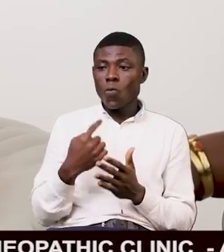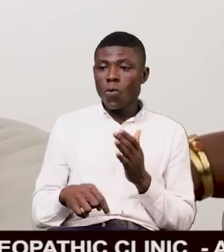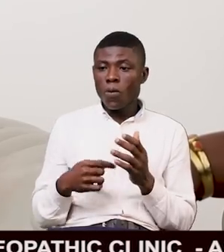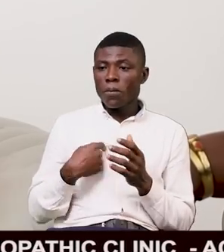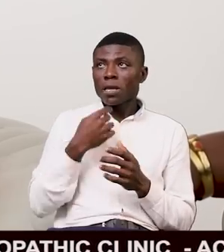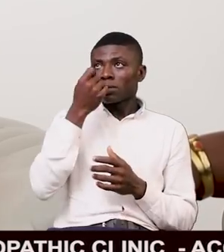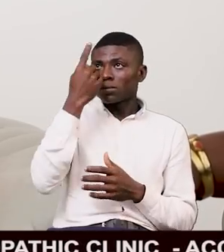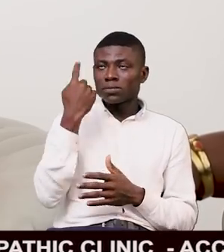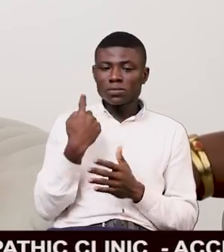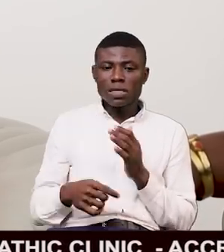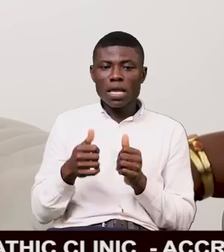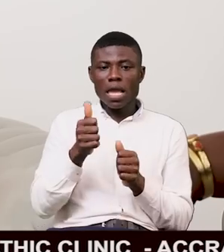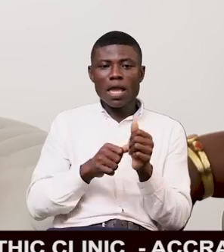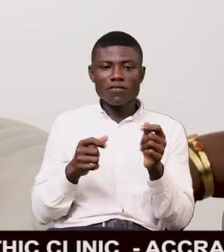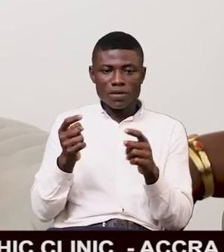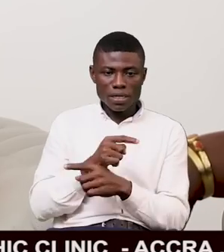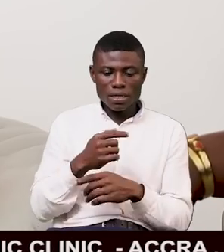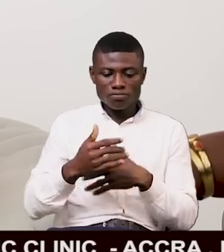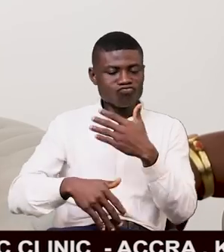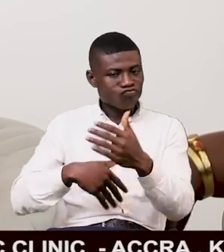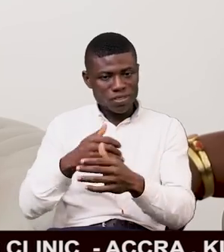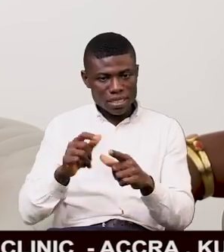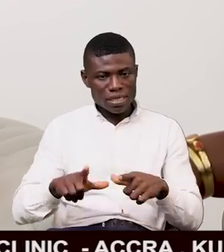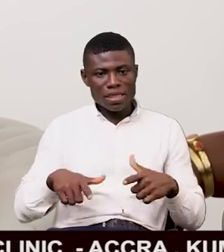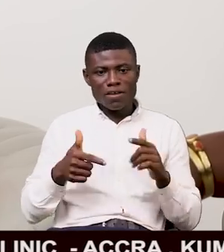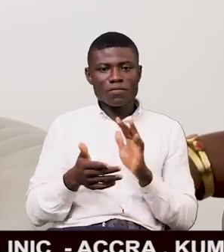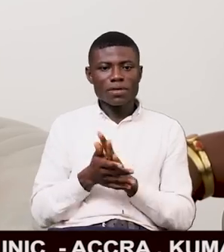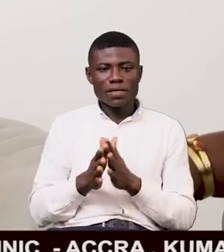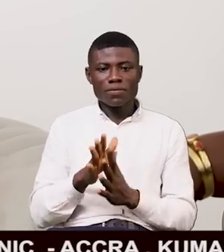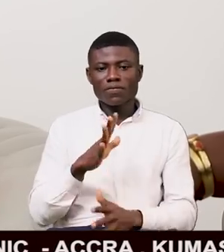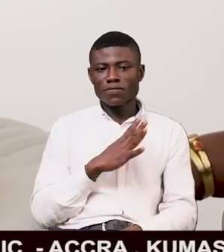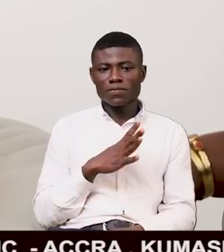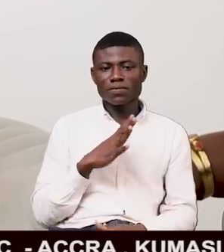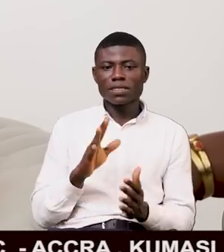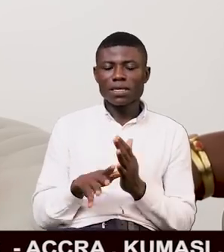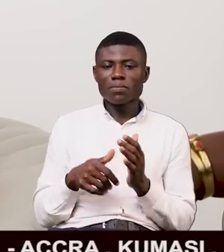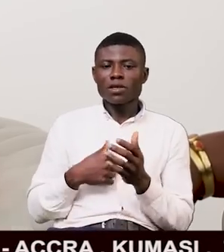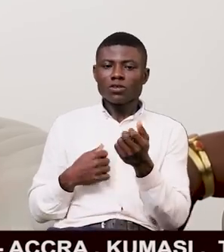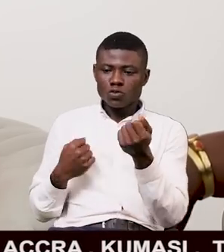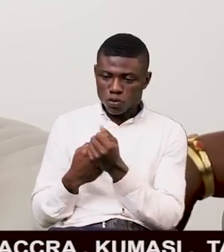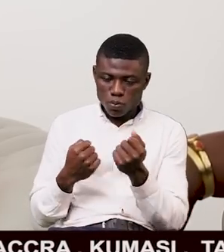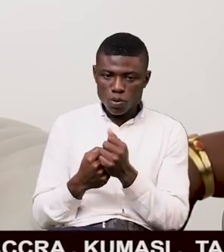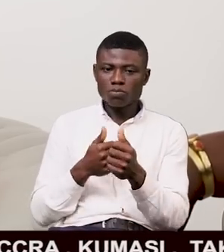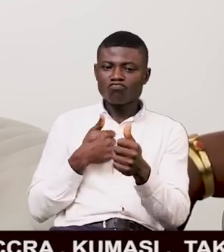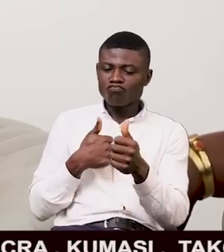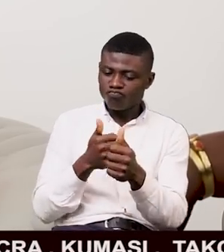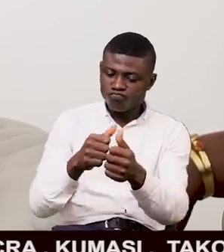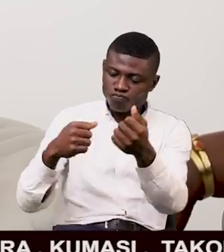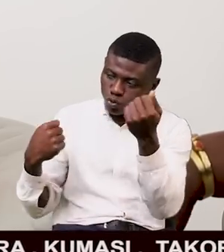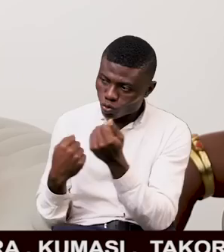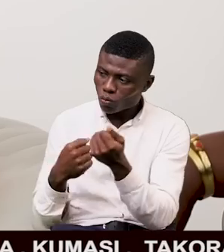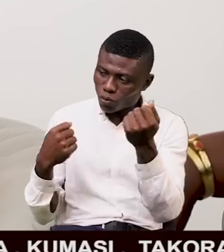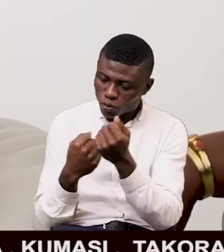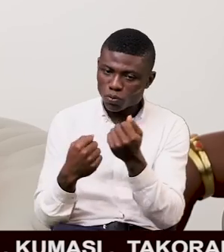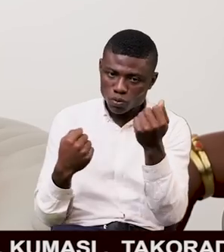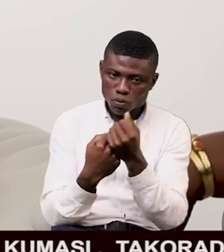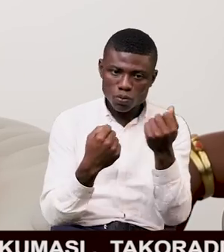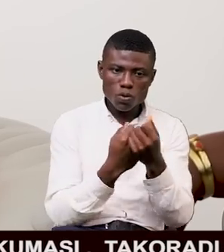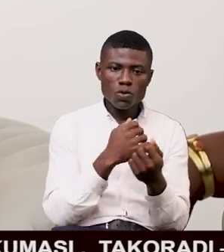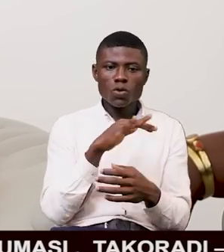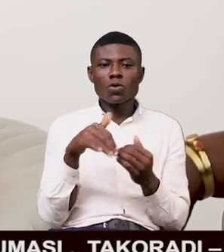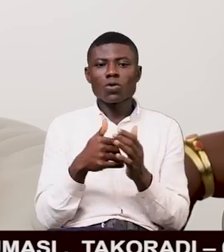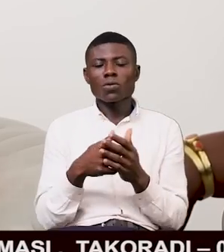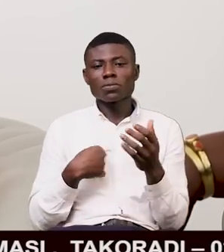hwa ne se de bia okoninim sa na mo kire de se se me ye ma no bia me pese me ye